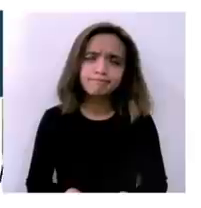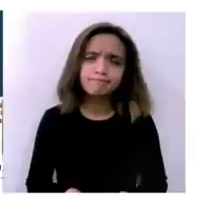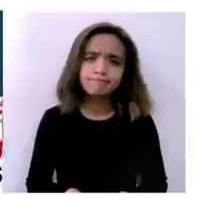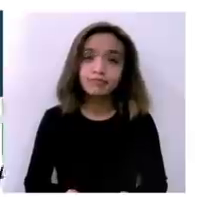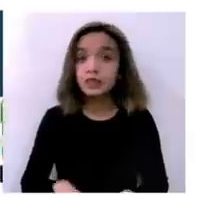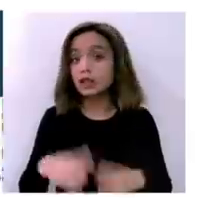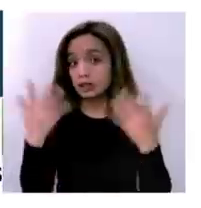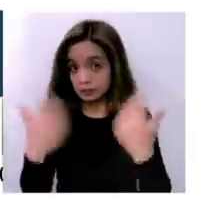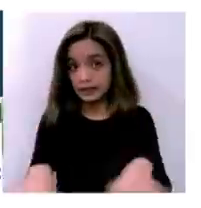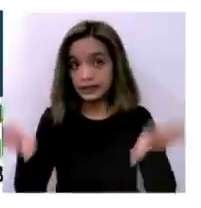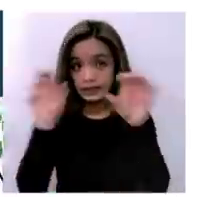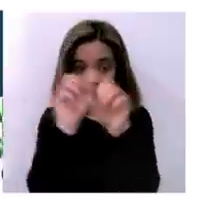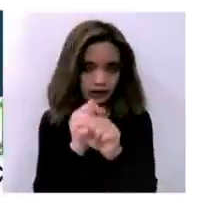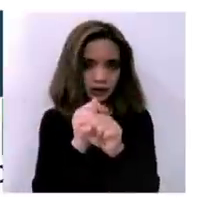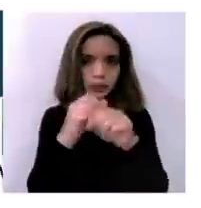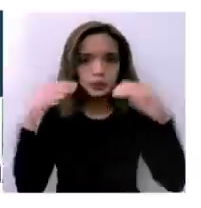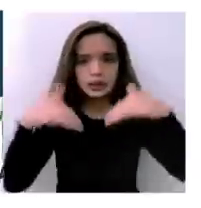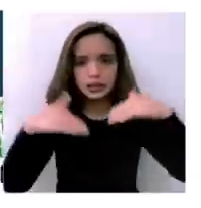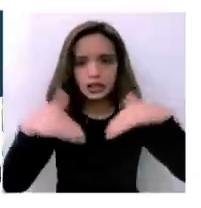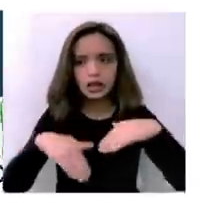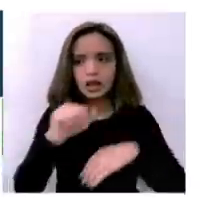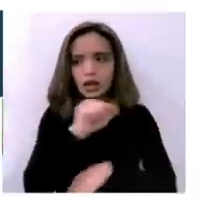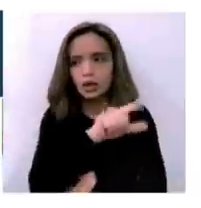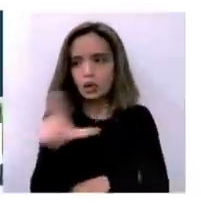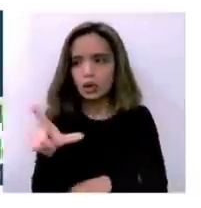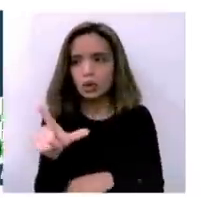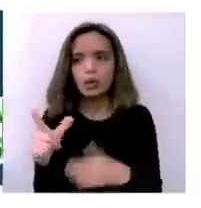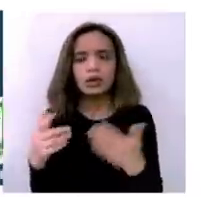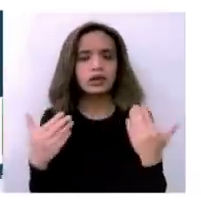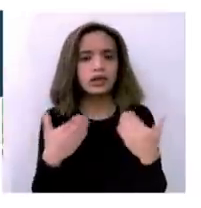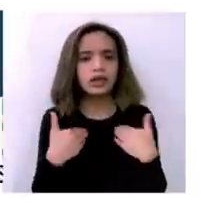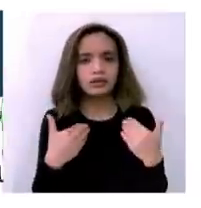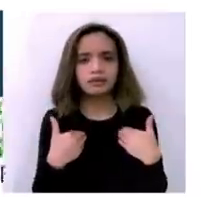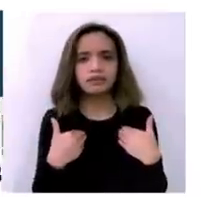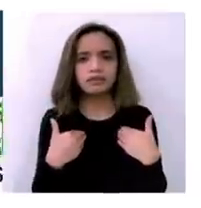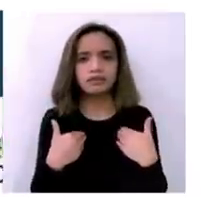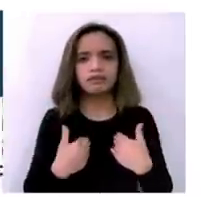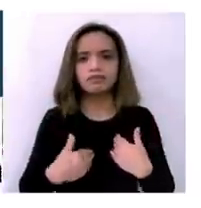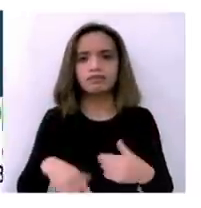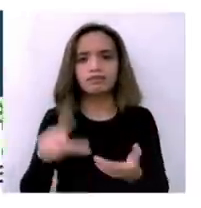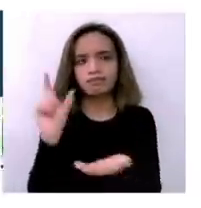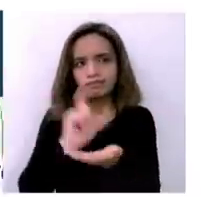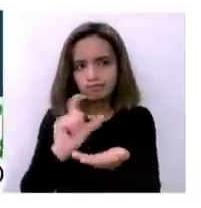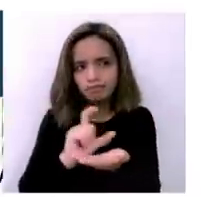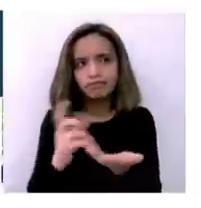event, each one of us had the chance to have a photo op with him. So it was